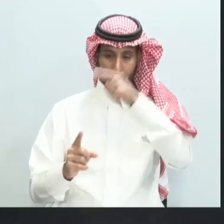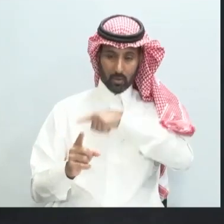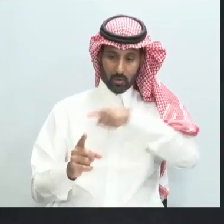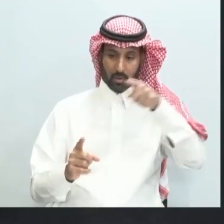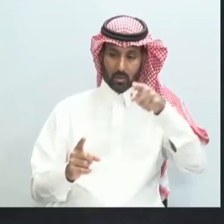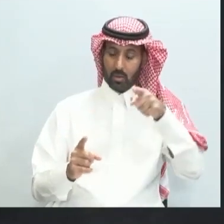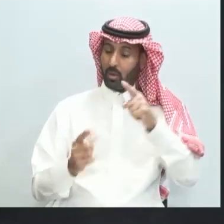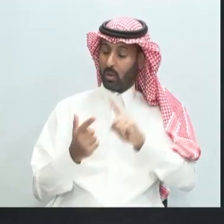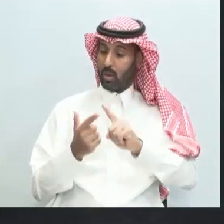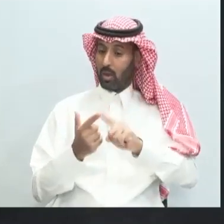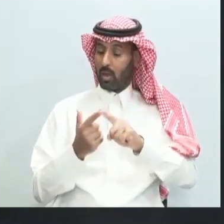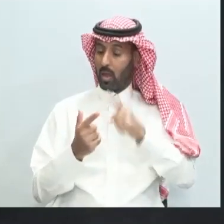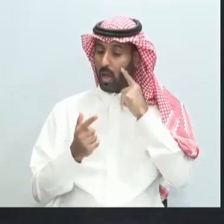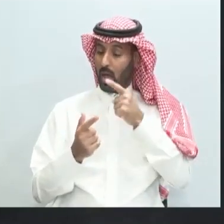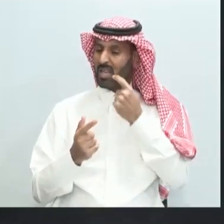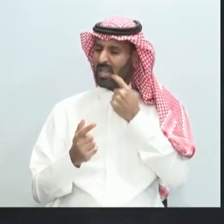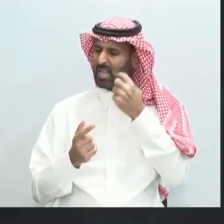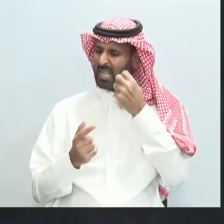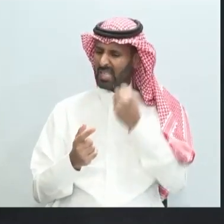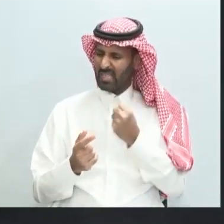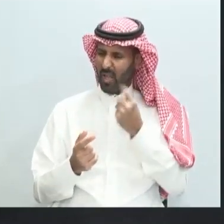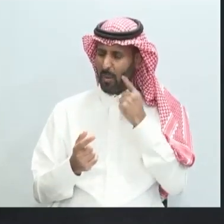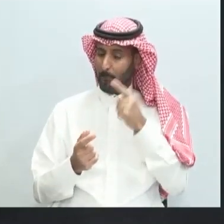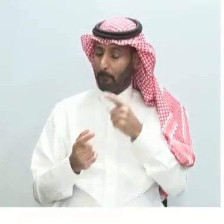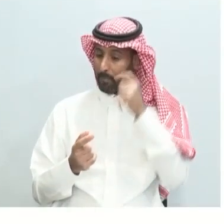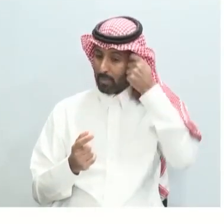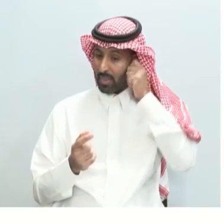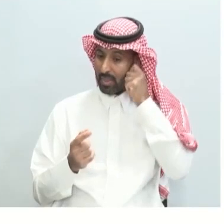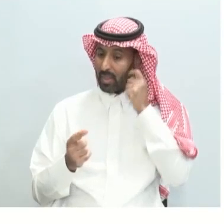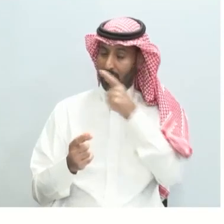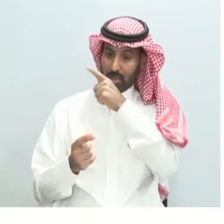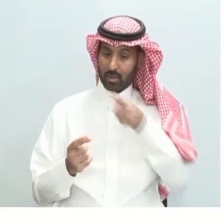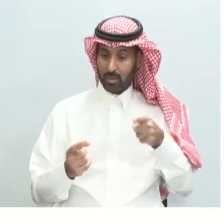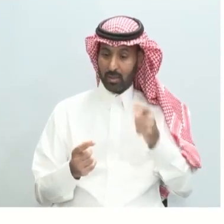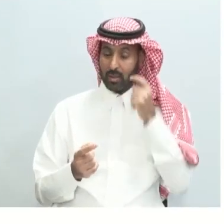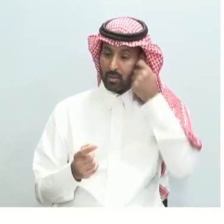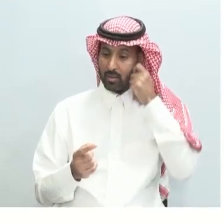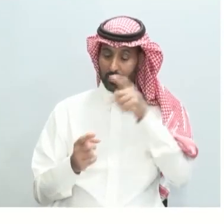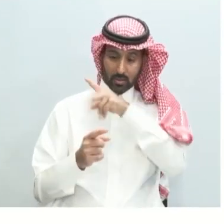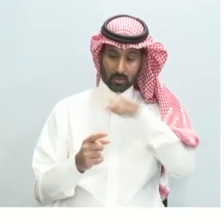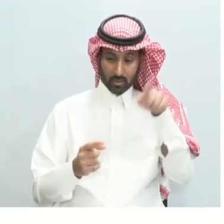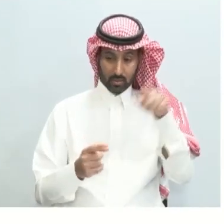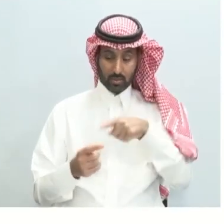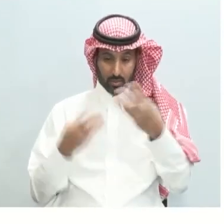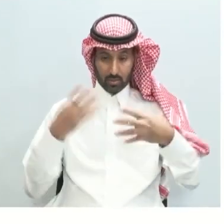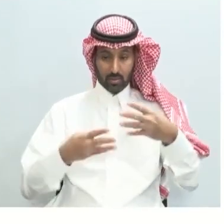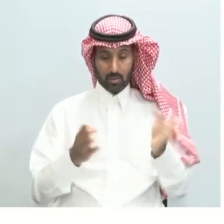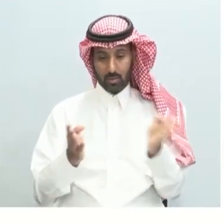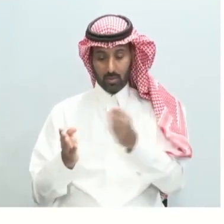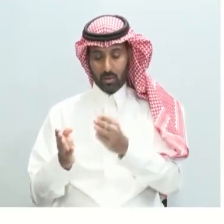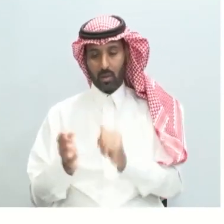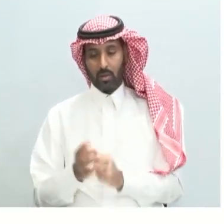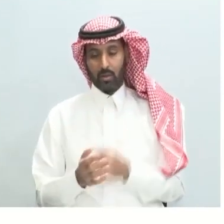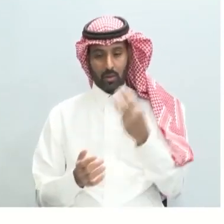which one of these who have a toothache? It is this girl. Now let us move on to the third